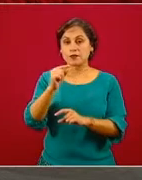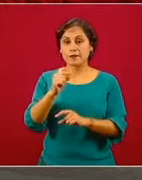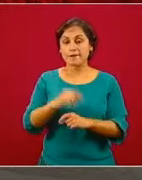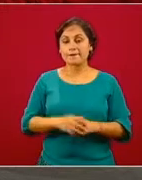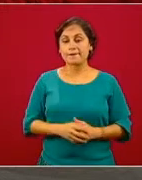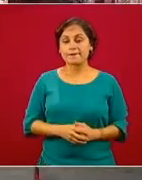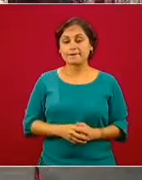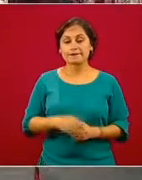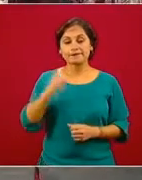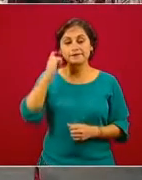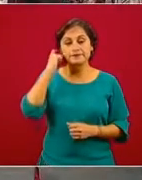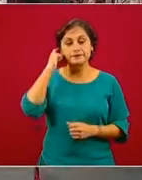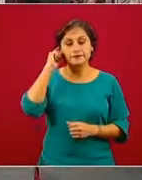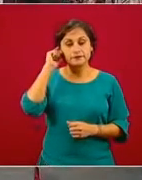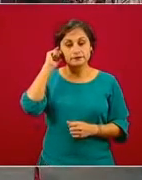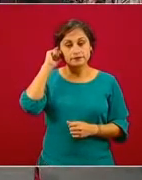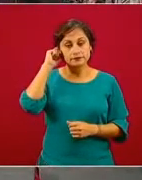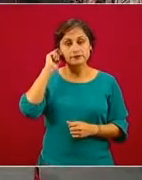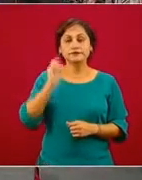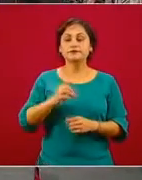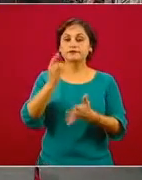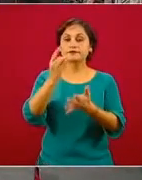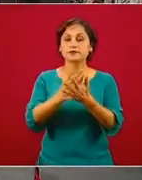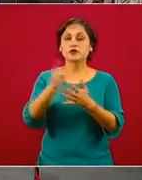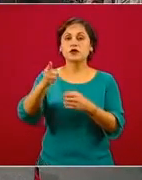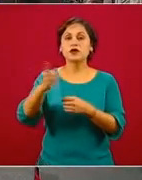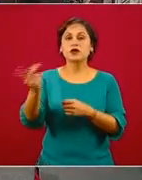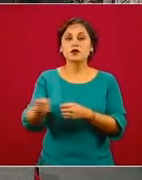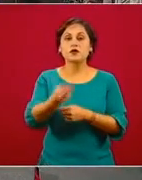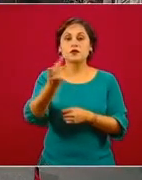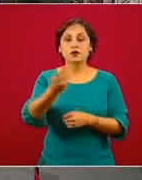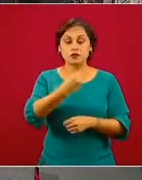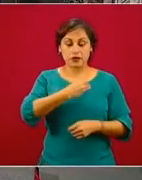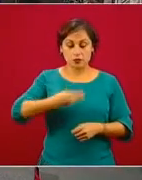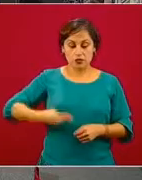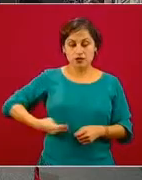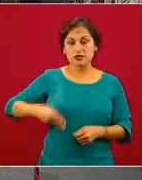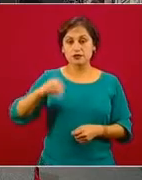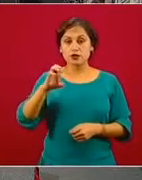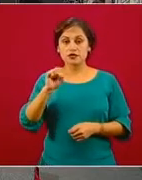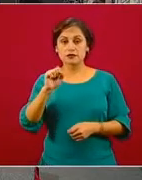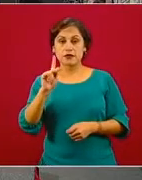We don't have much time, so maybe just a small question. Short.